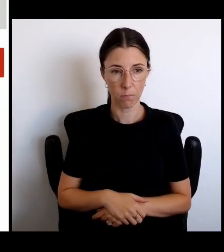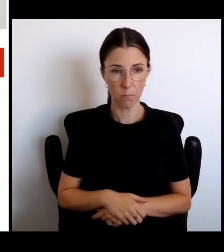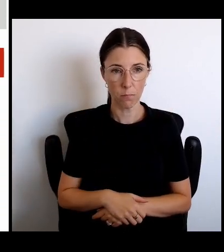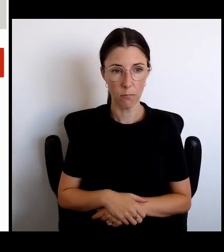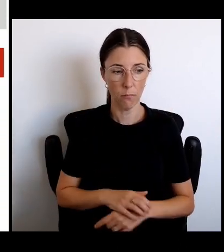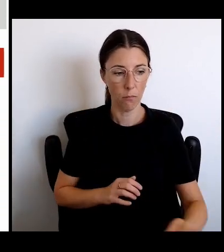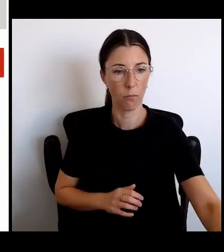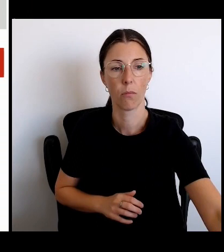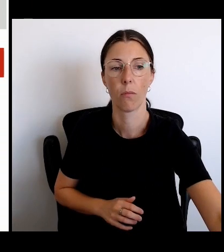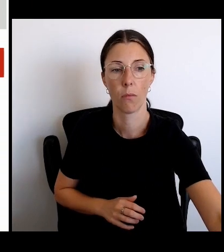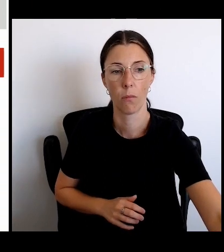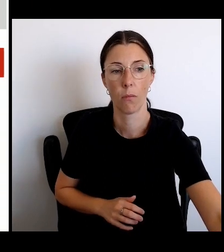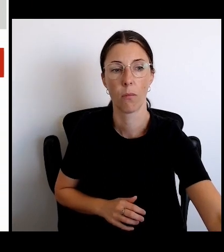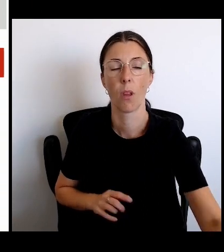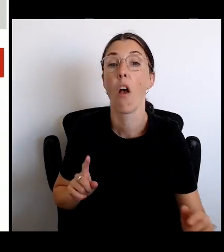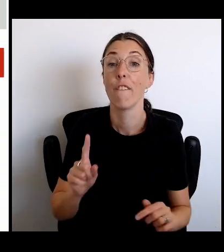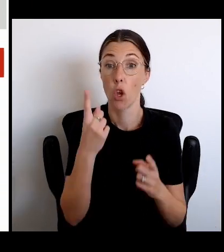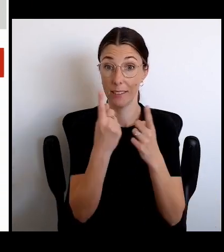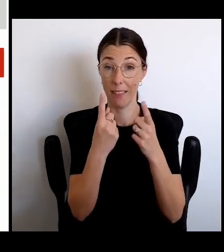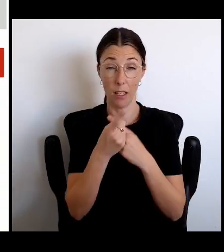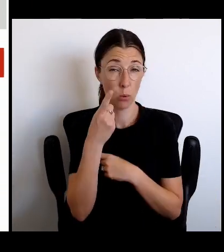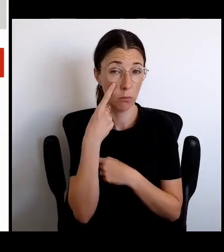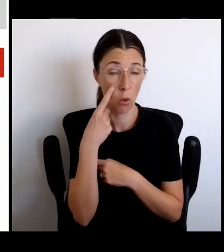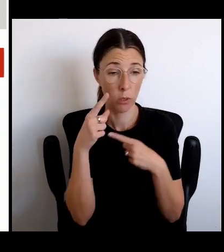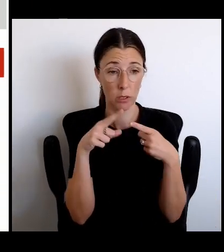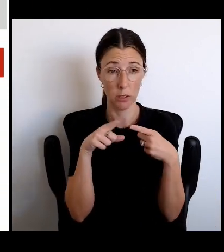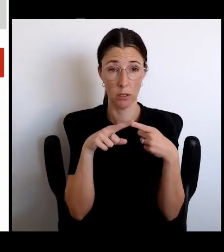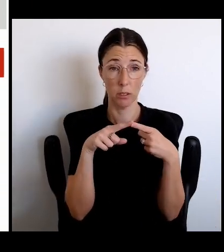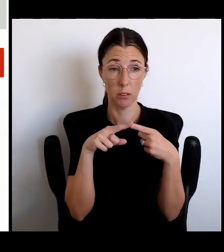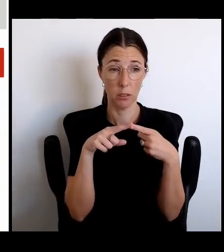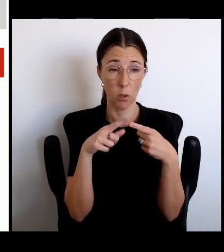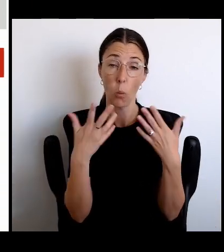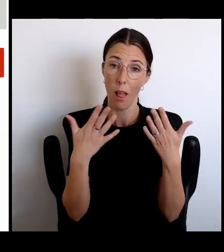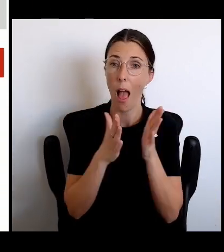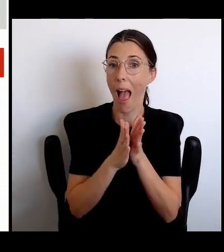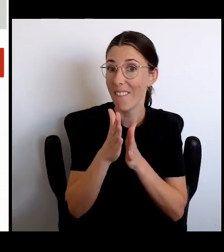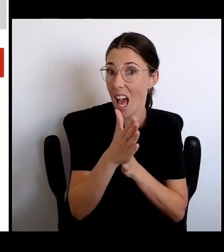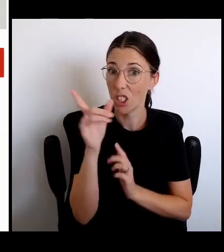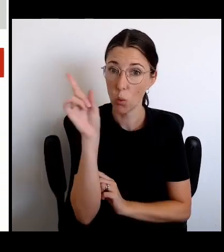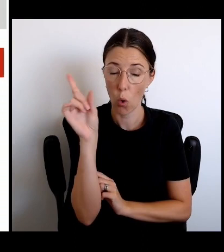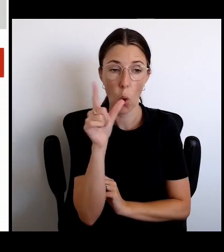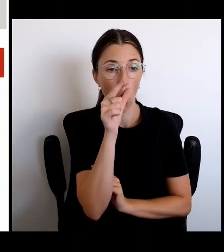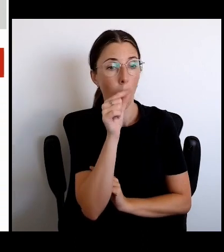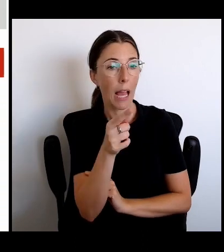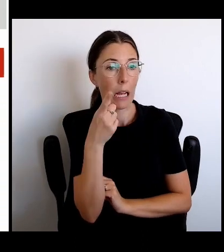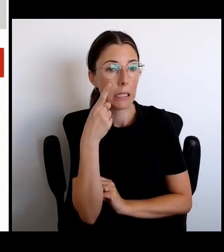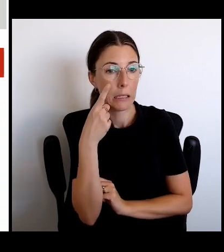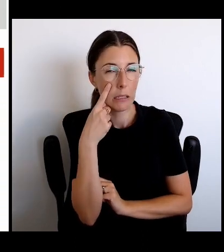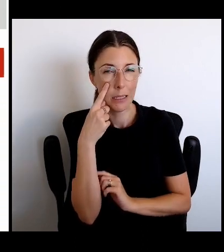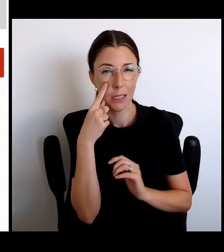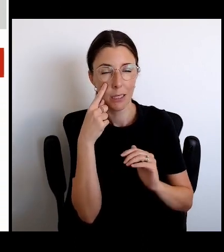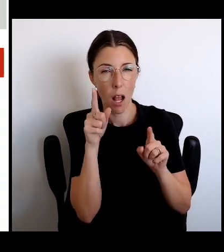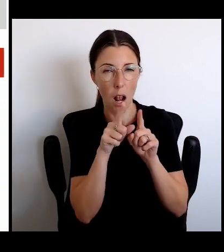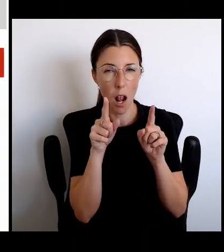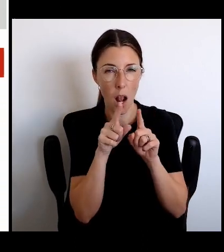The first thing to note is that the advantage here is what we see is we're able to look inside